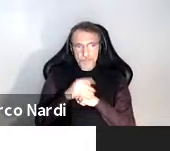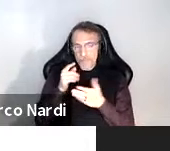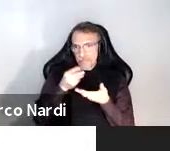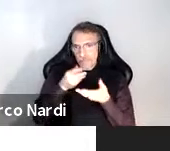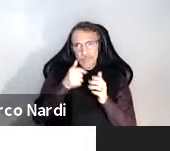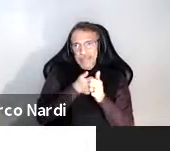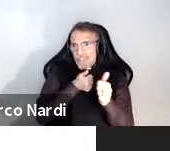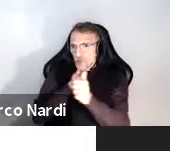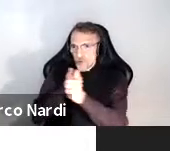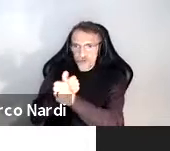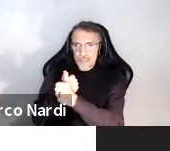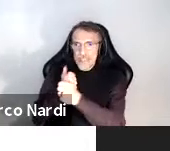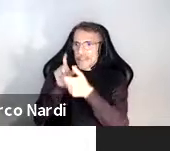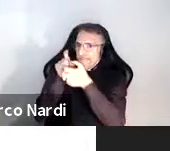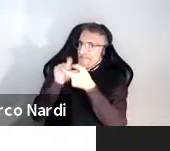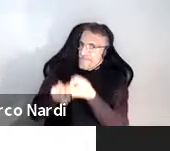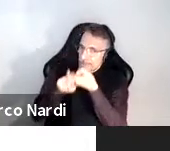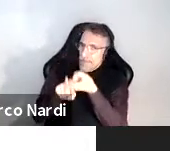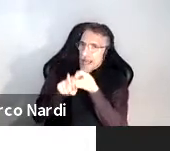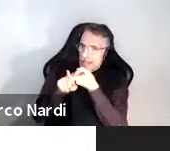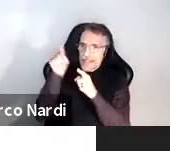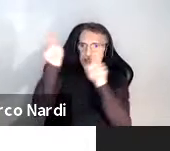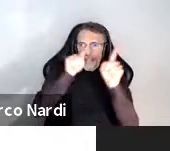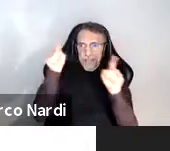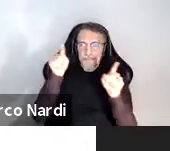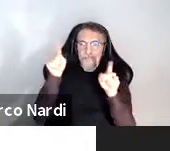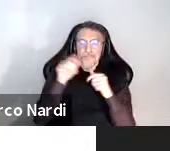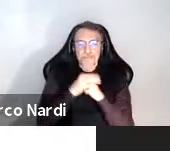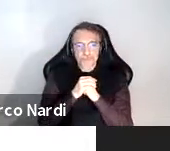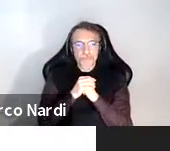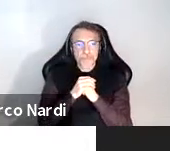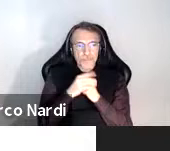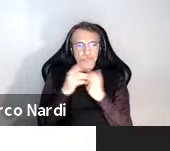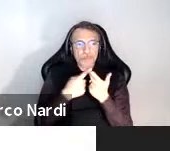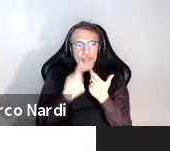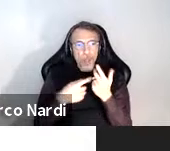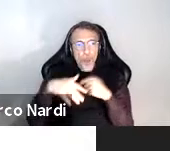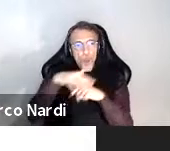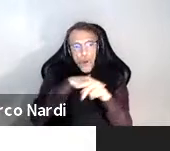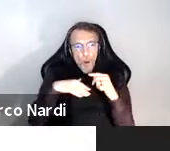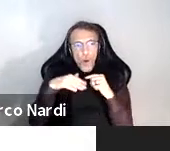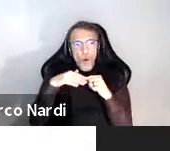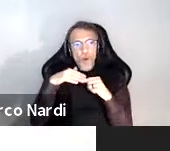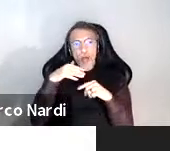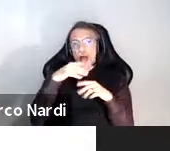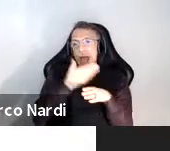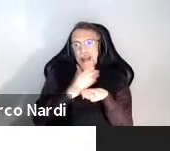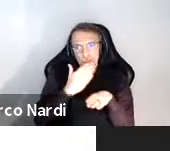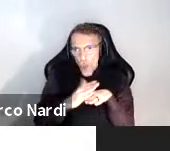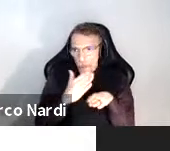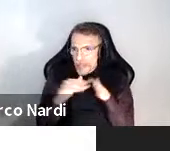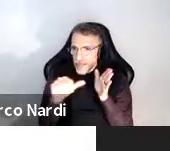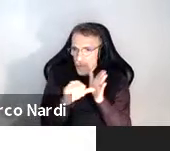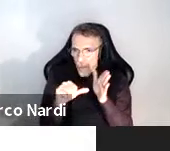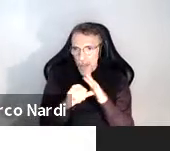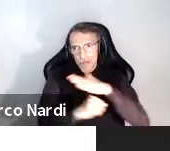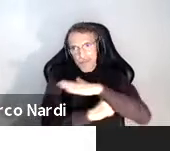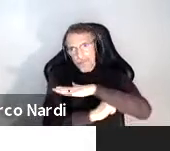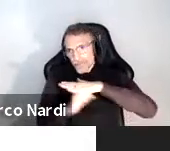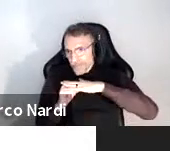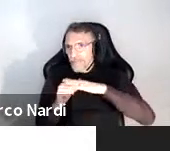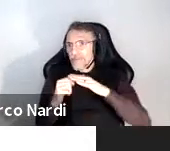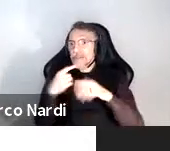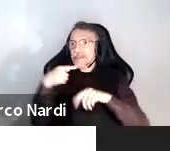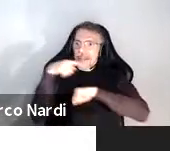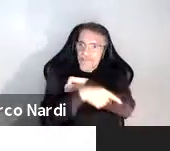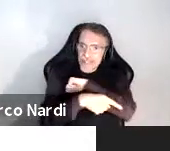industries, as well as other socioeconomic problems such as huge unemployment and infrastructure deficit. So these